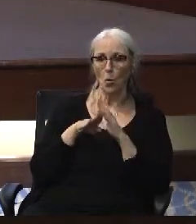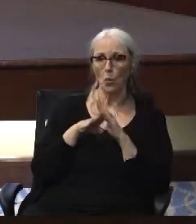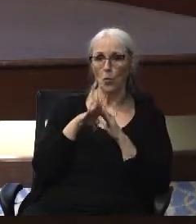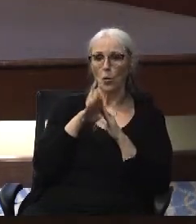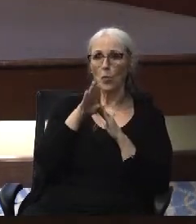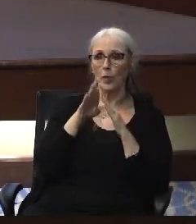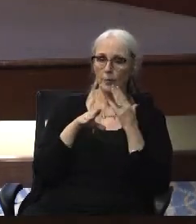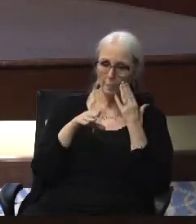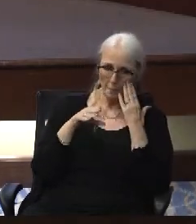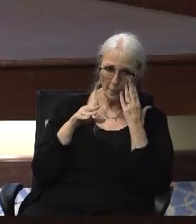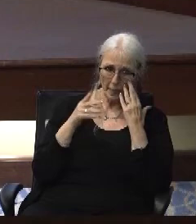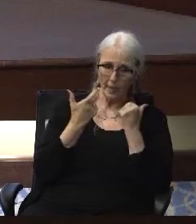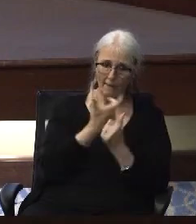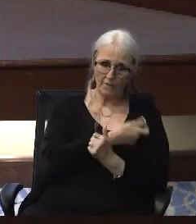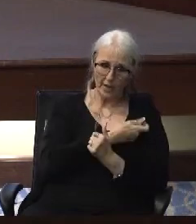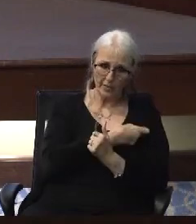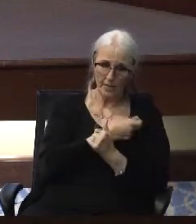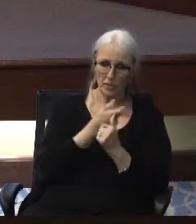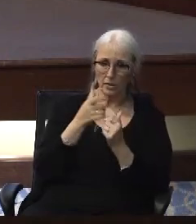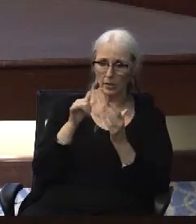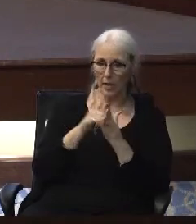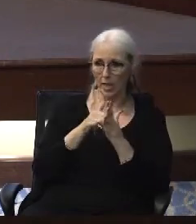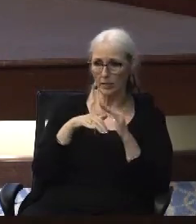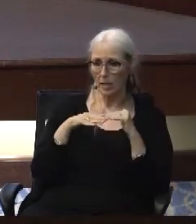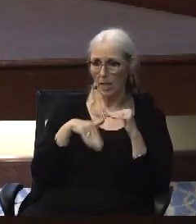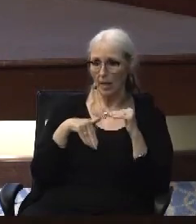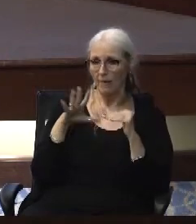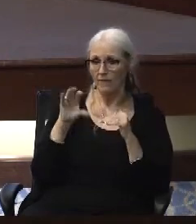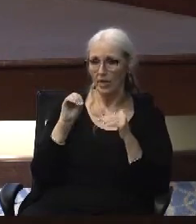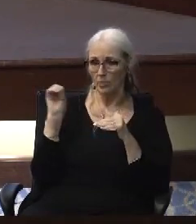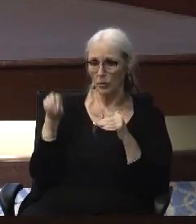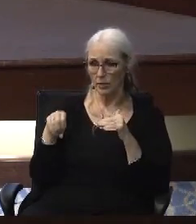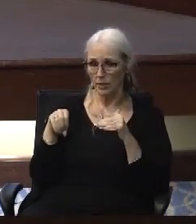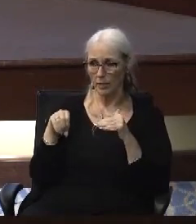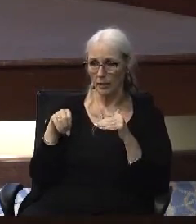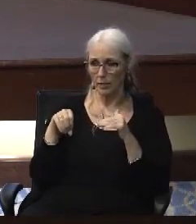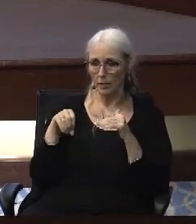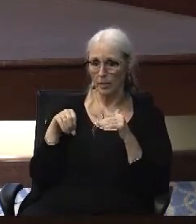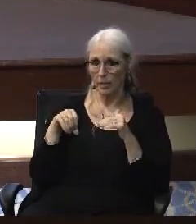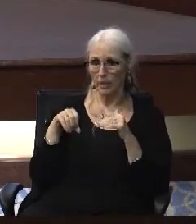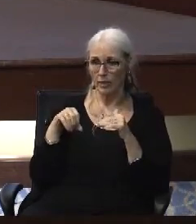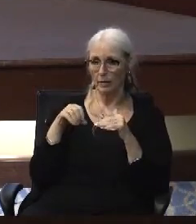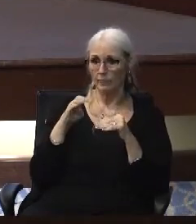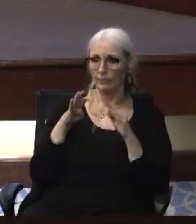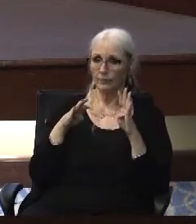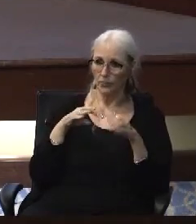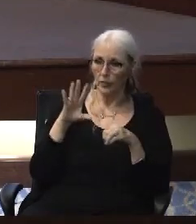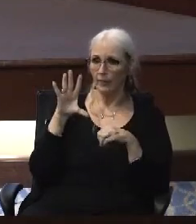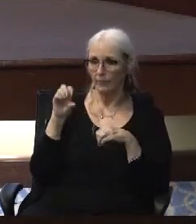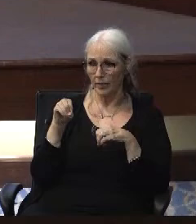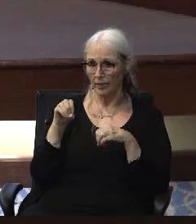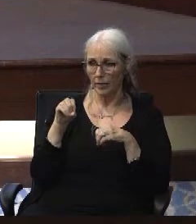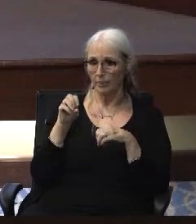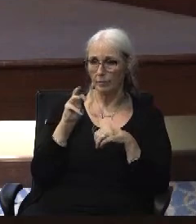our vaccinations are under 50%, between 45 and 50, or between 40 and 50 in McLennan County.